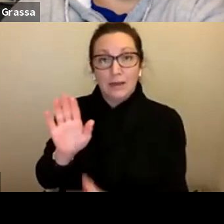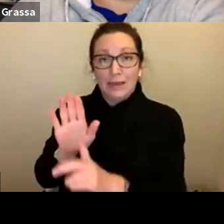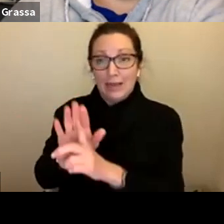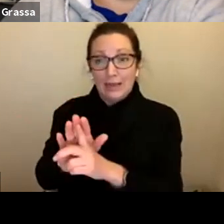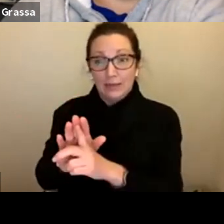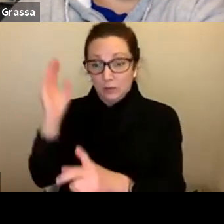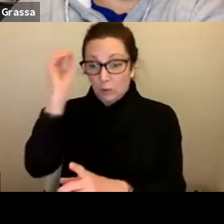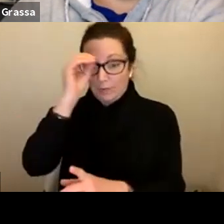Yep. right? And so